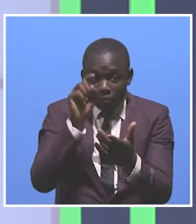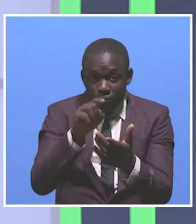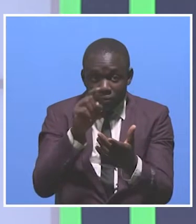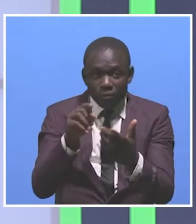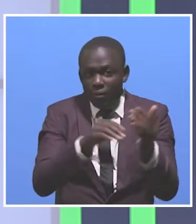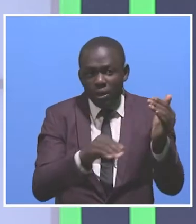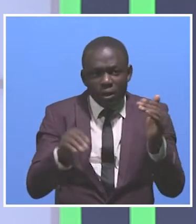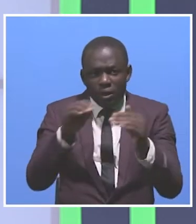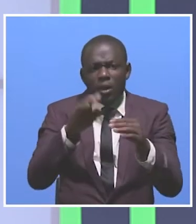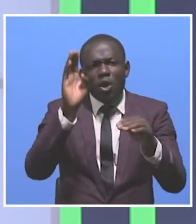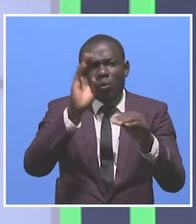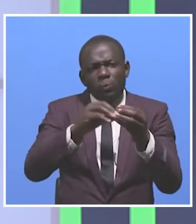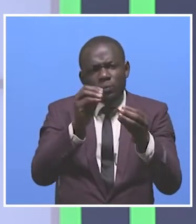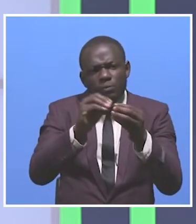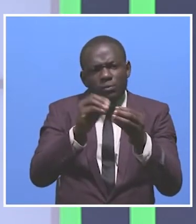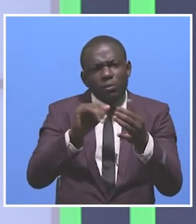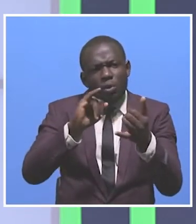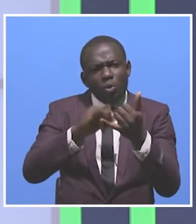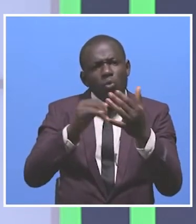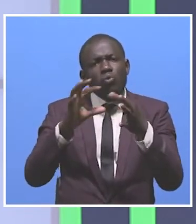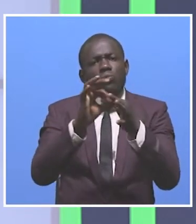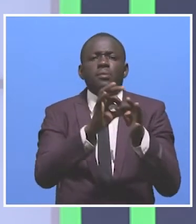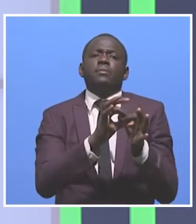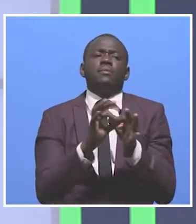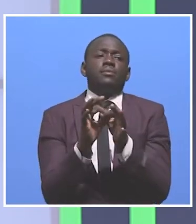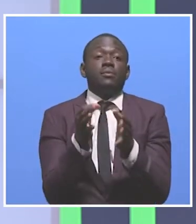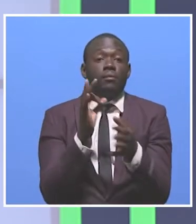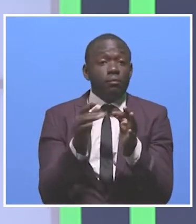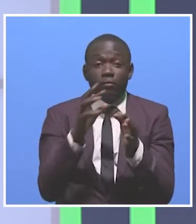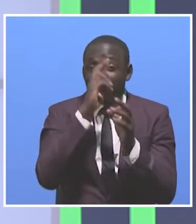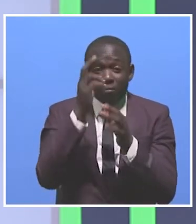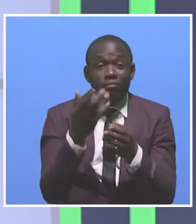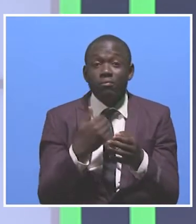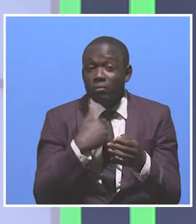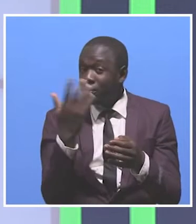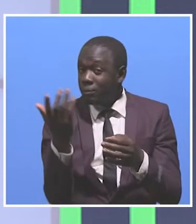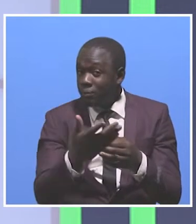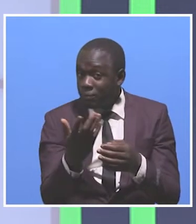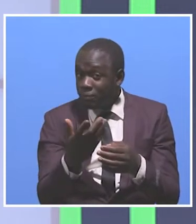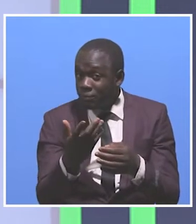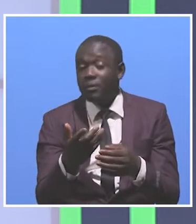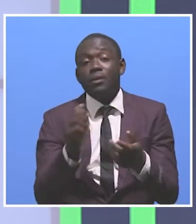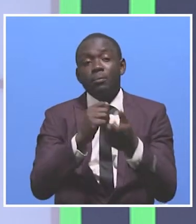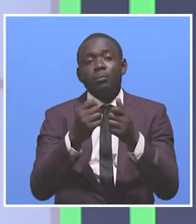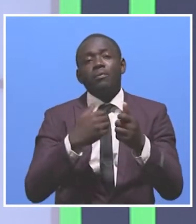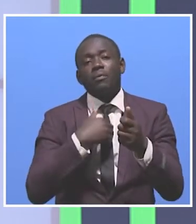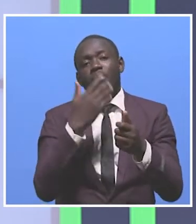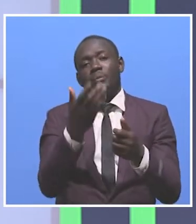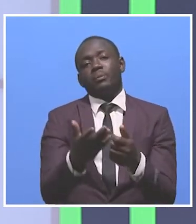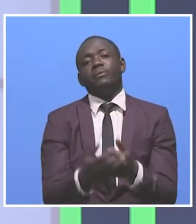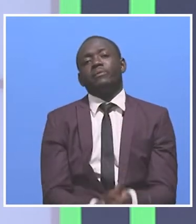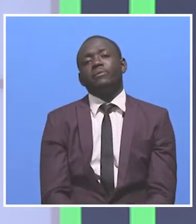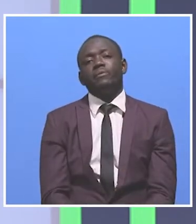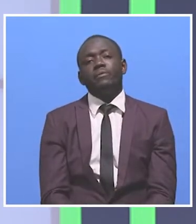social connection, and if you do not respect it, it has led to problems. So what